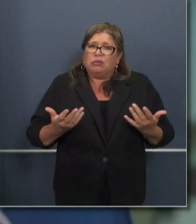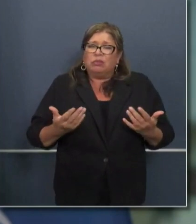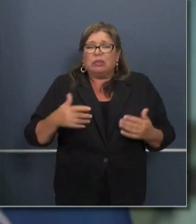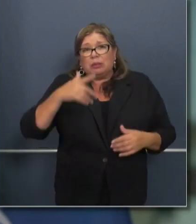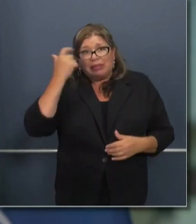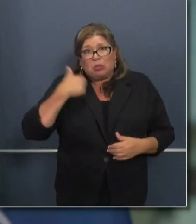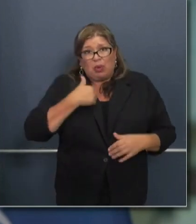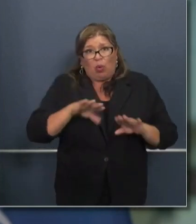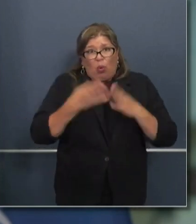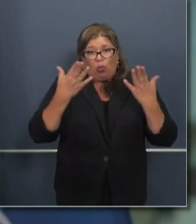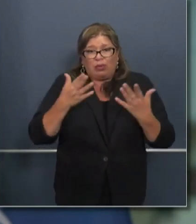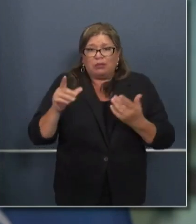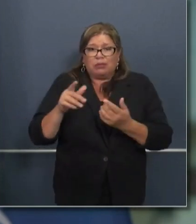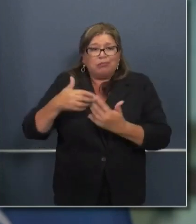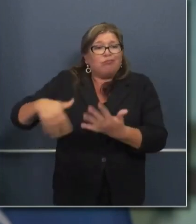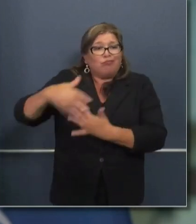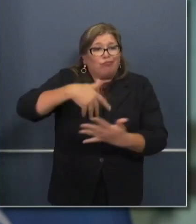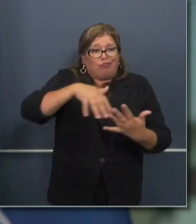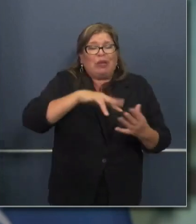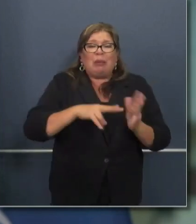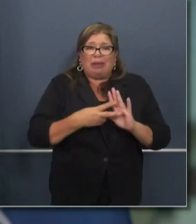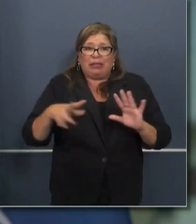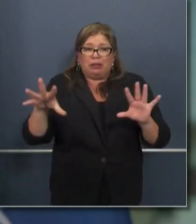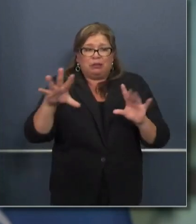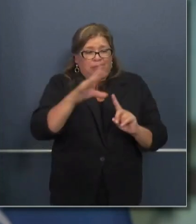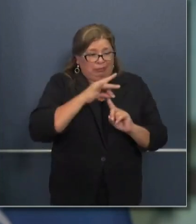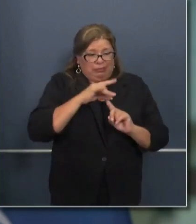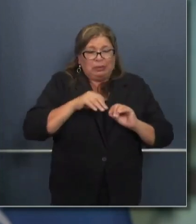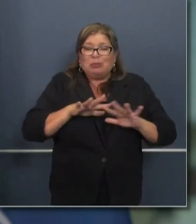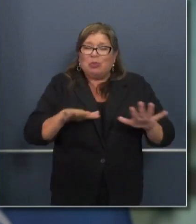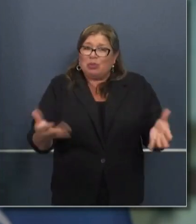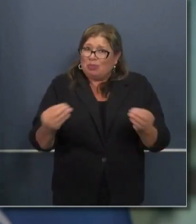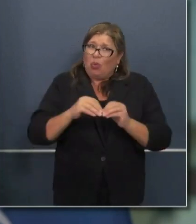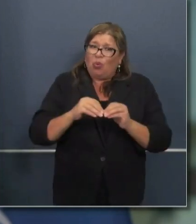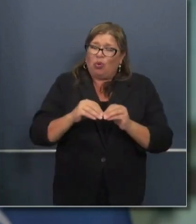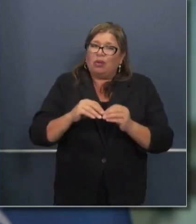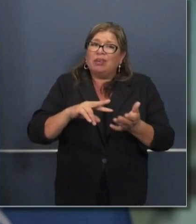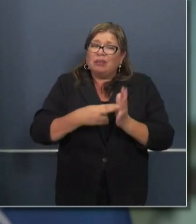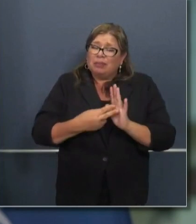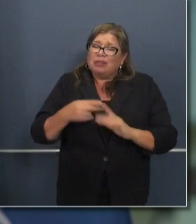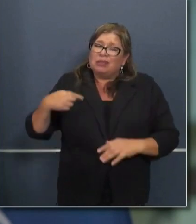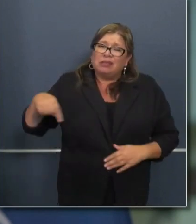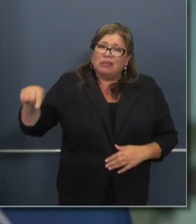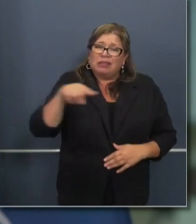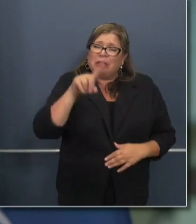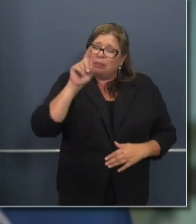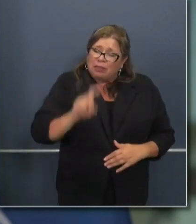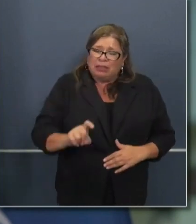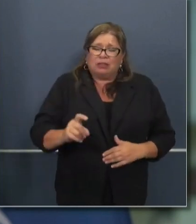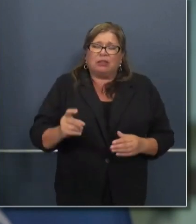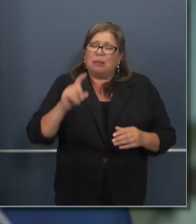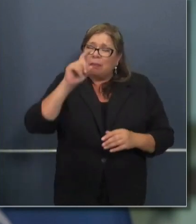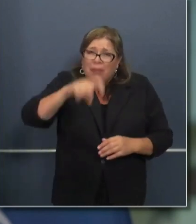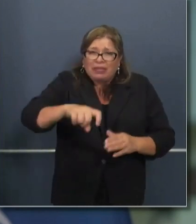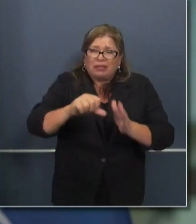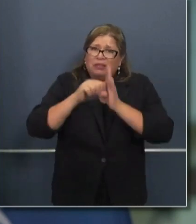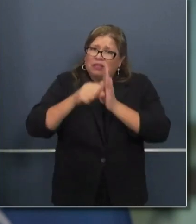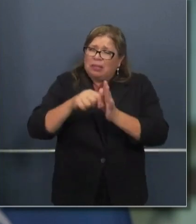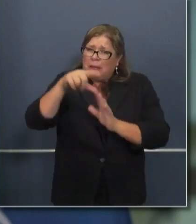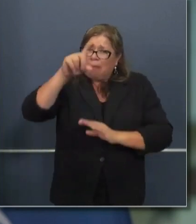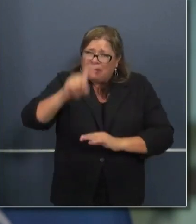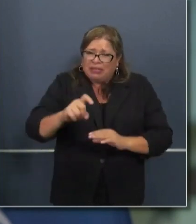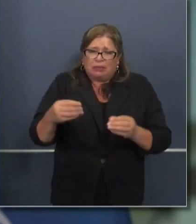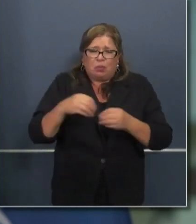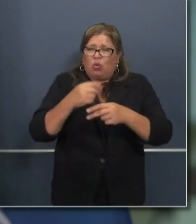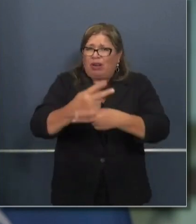all I ask is that we are more vigilant than we have been, even perhaps than we were a few months ago,